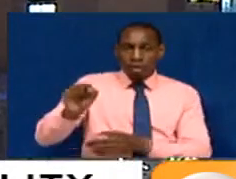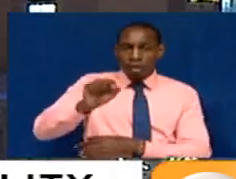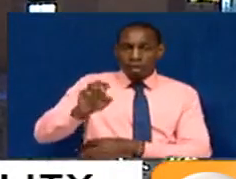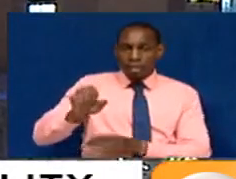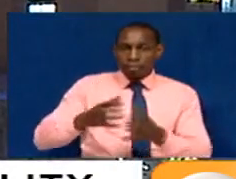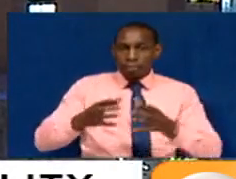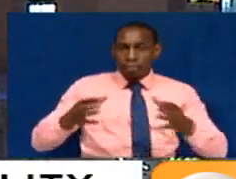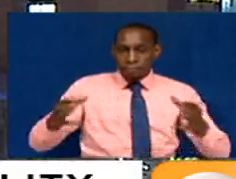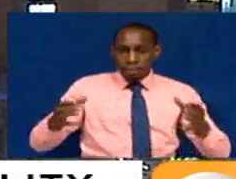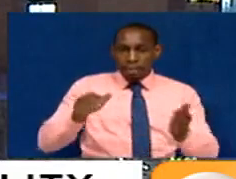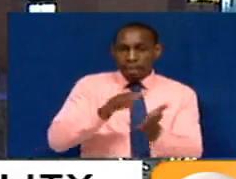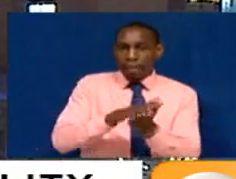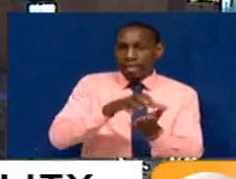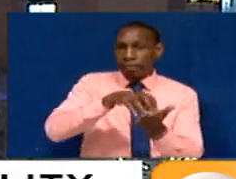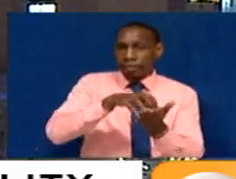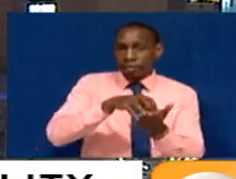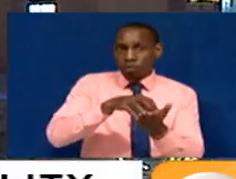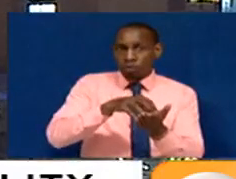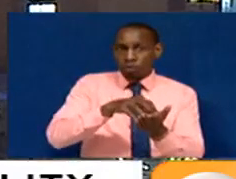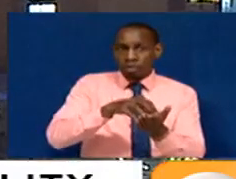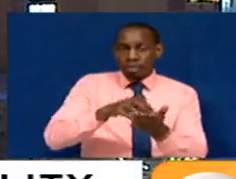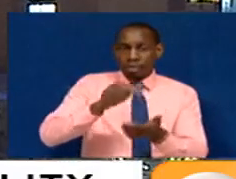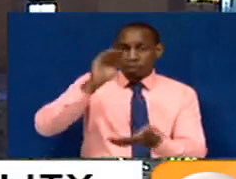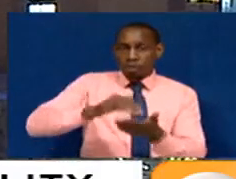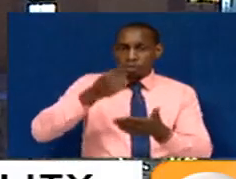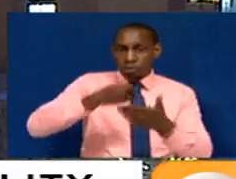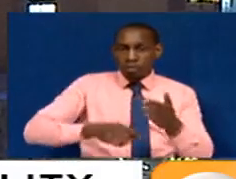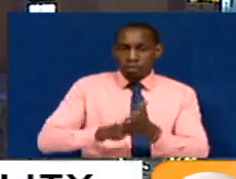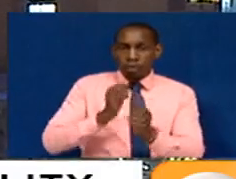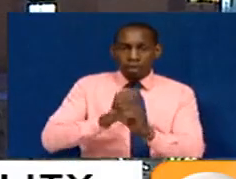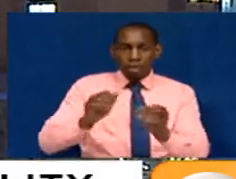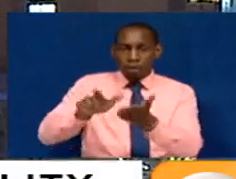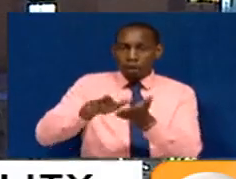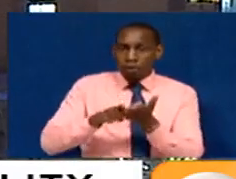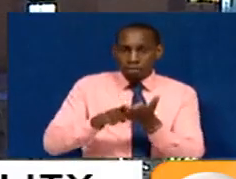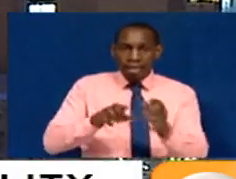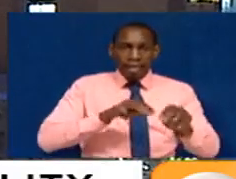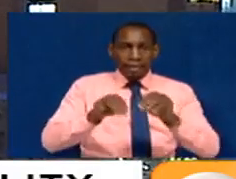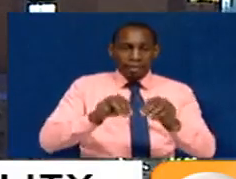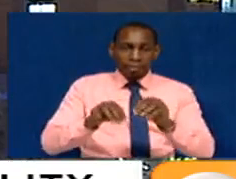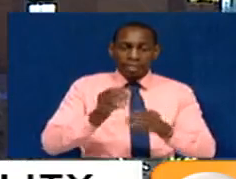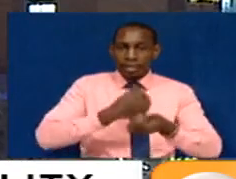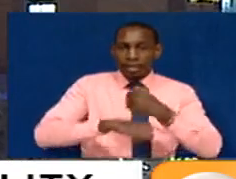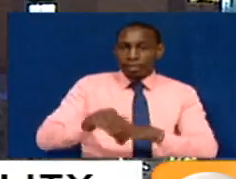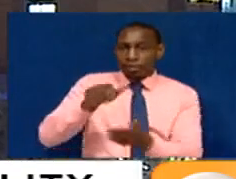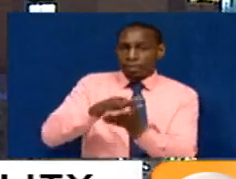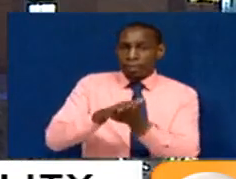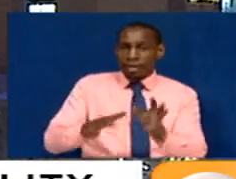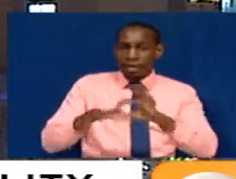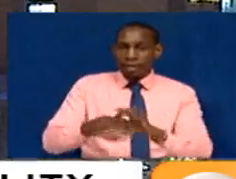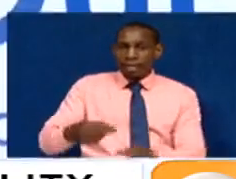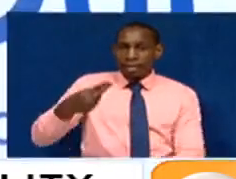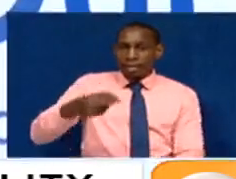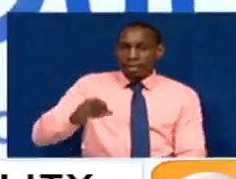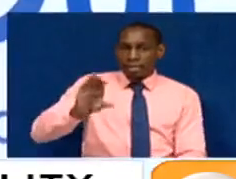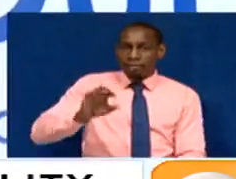and retail banking proposition, robust cost cuts, and non-performing loans management measures. The banking subsidiary,